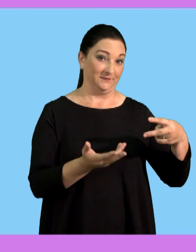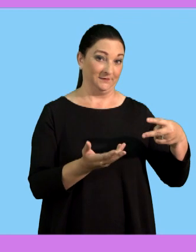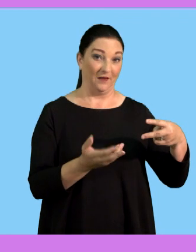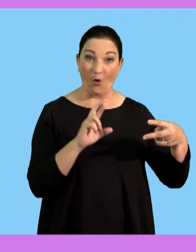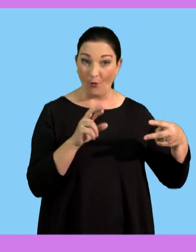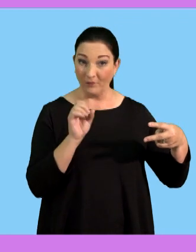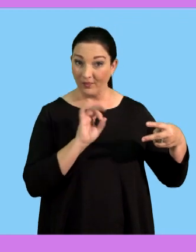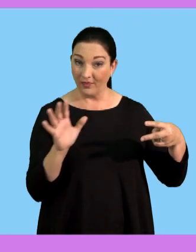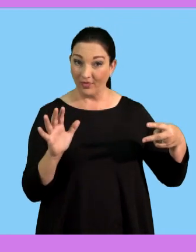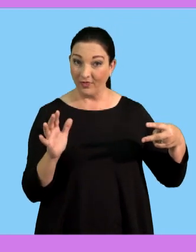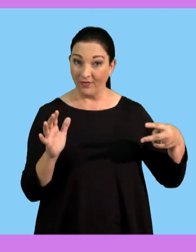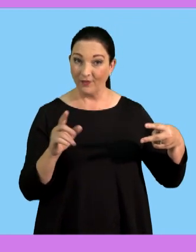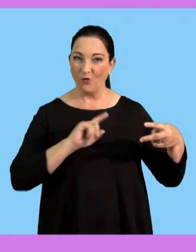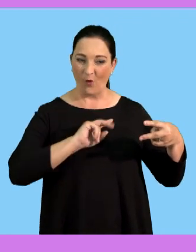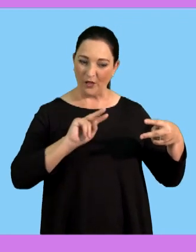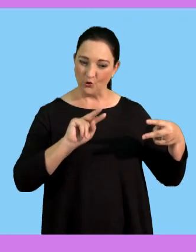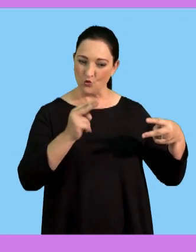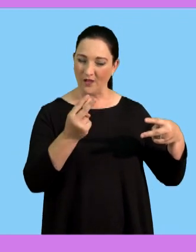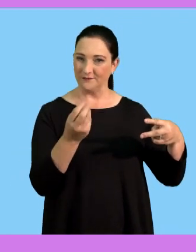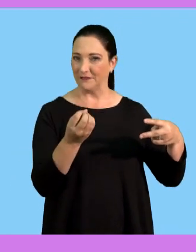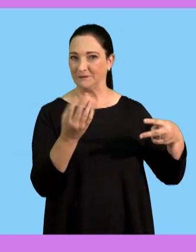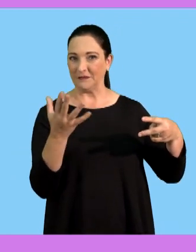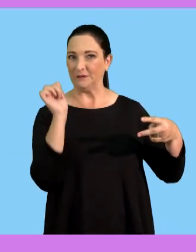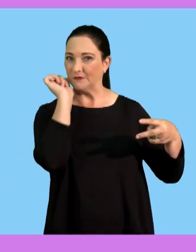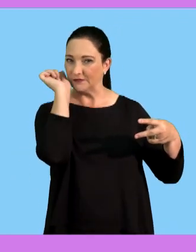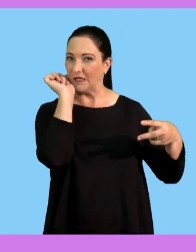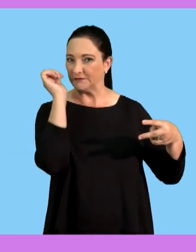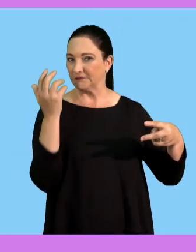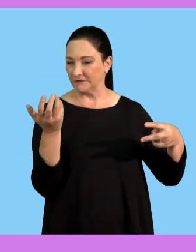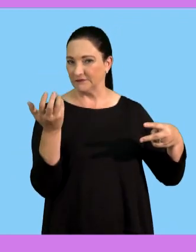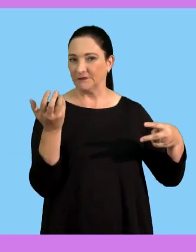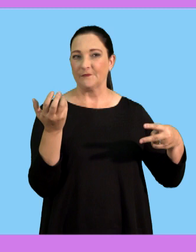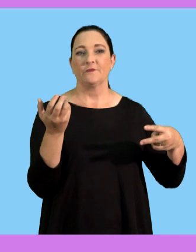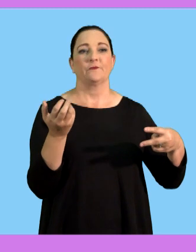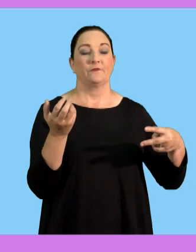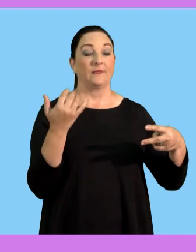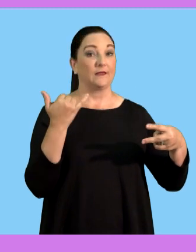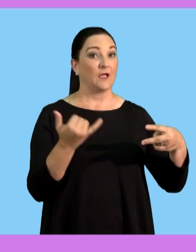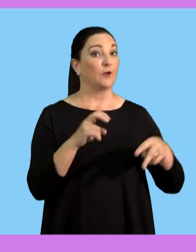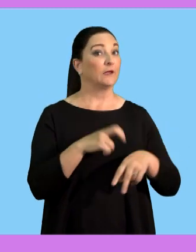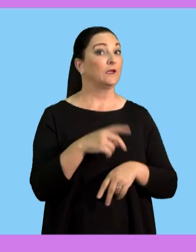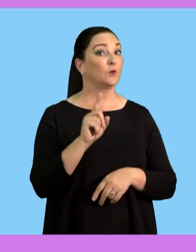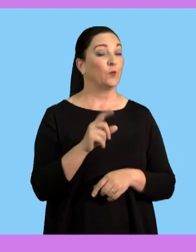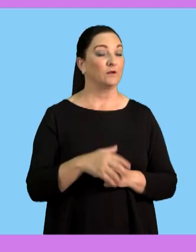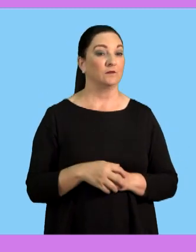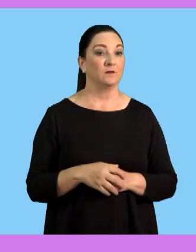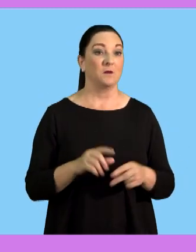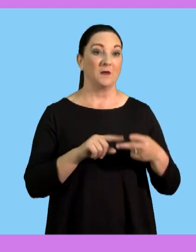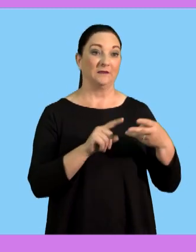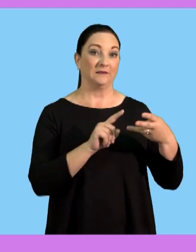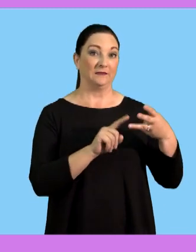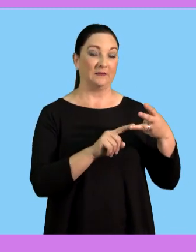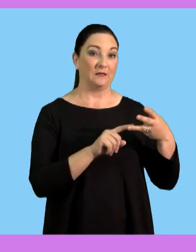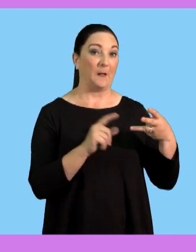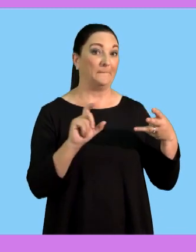8. Guys, I hope that's clear to you because it's twice as many as the ones with nuts. So what needs to happen now? In order to find